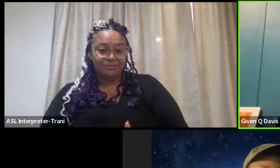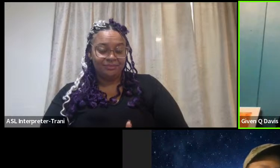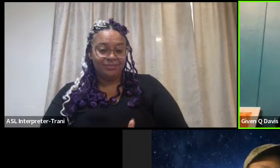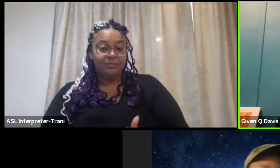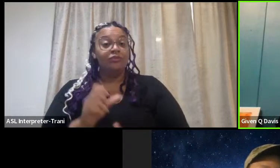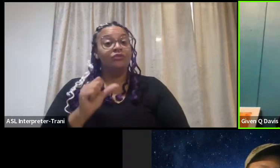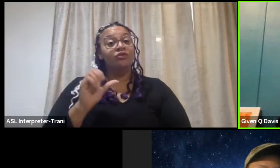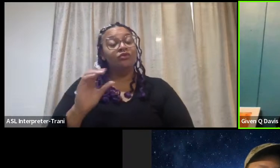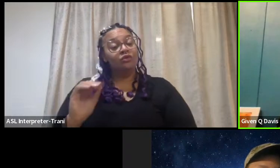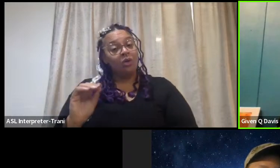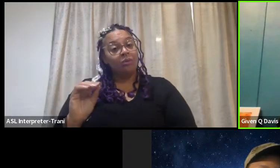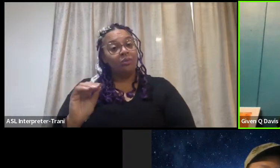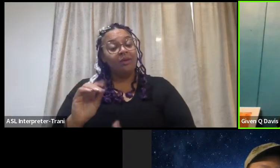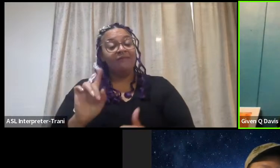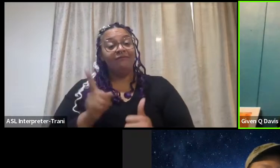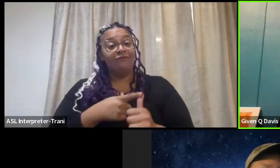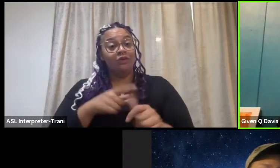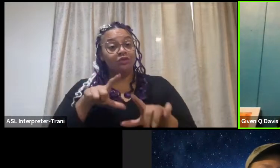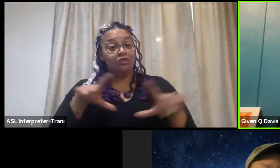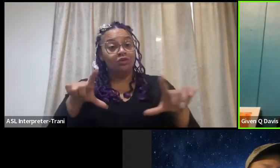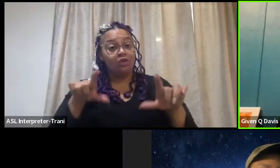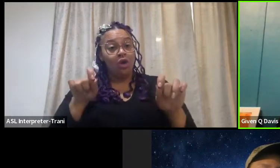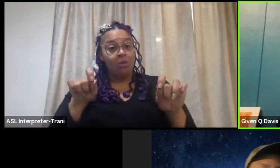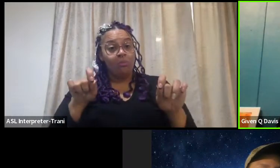So, this is your first card.